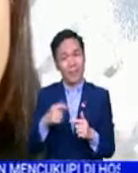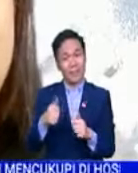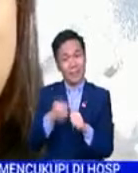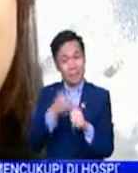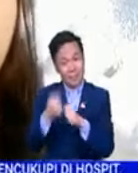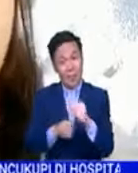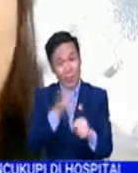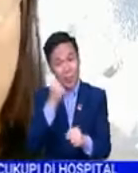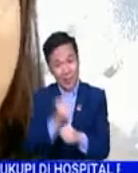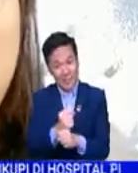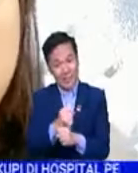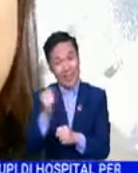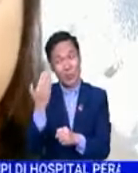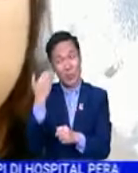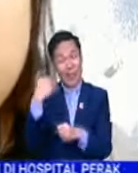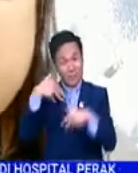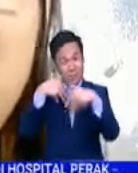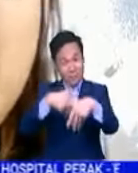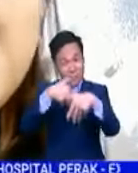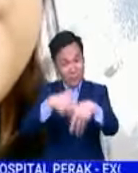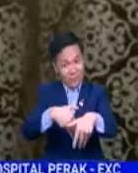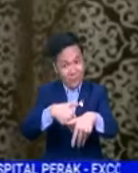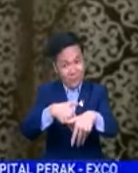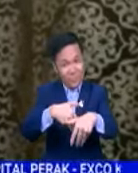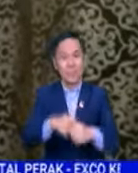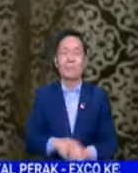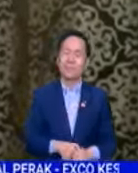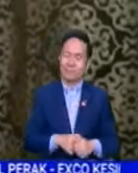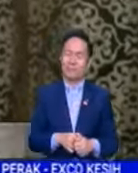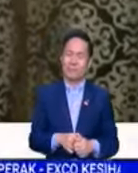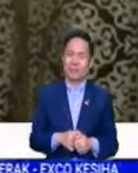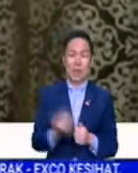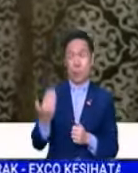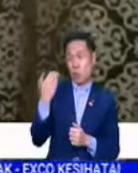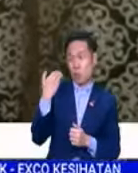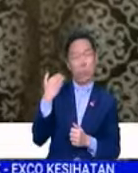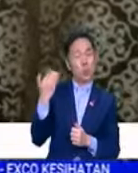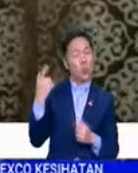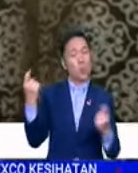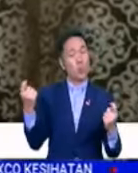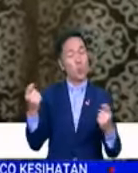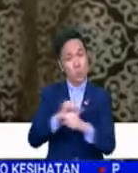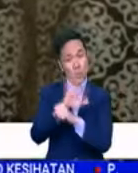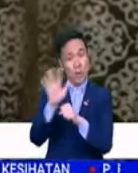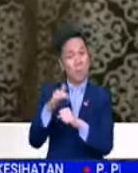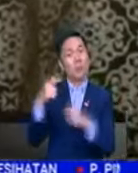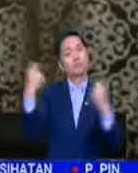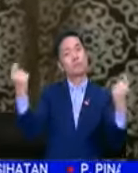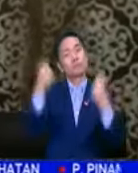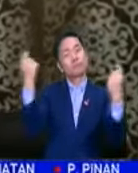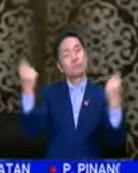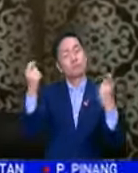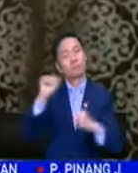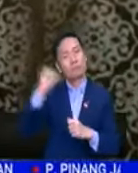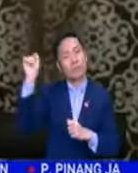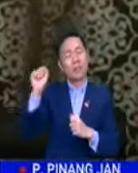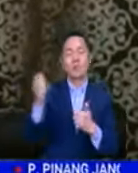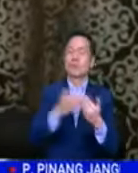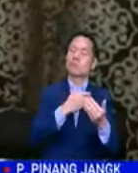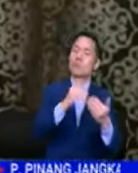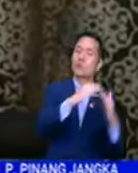diadakan perayaan secara besar-besaran. Before this pandemic, we can still celebrate this National Day together, whether it